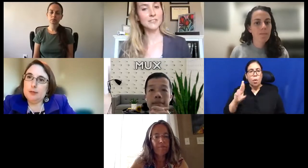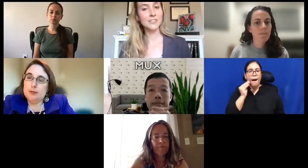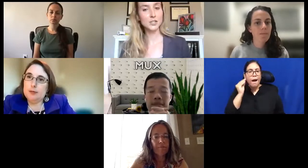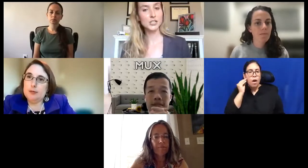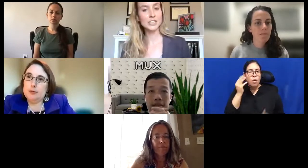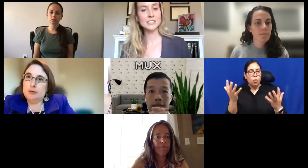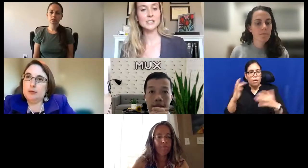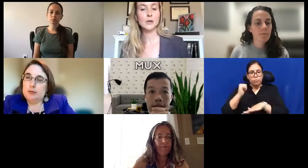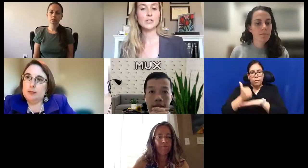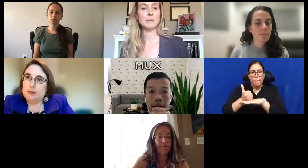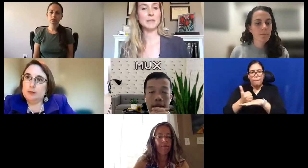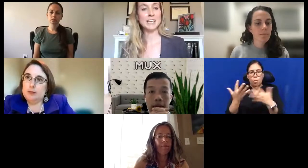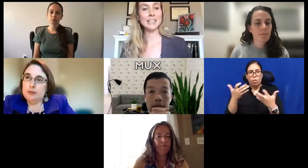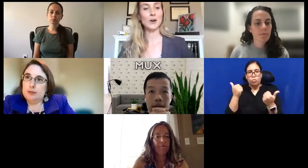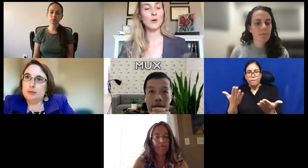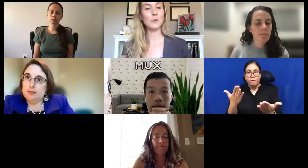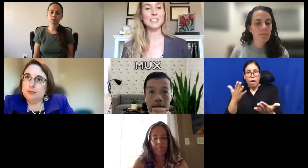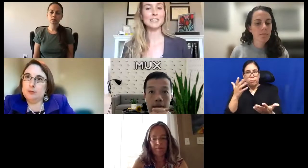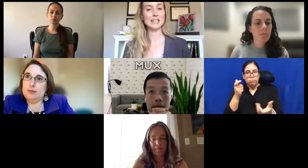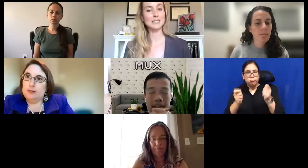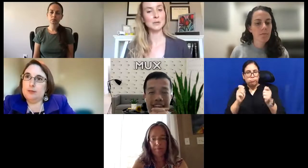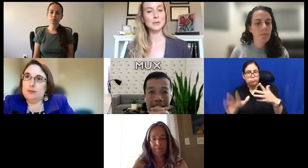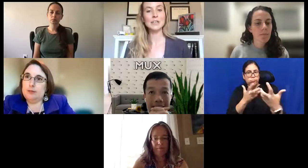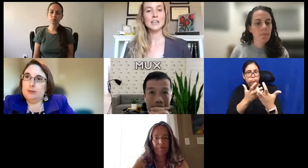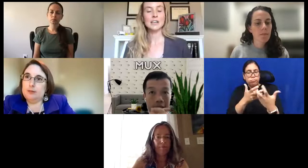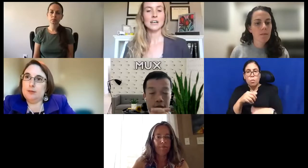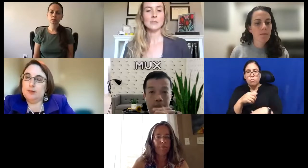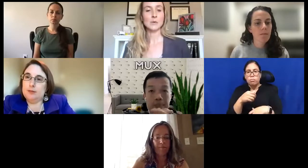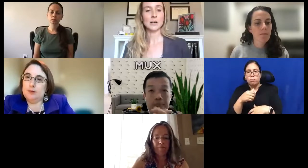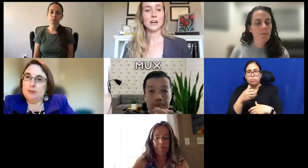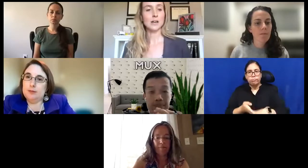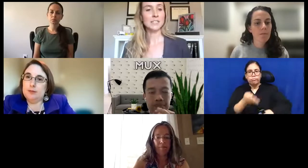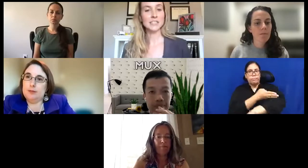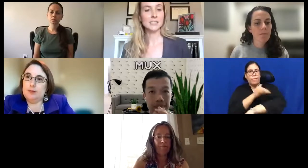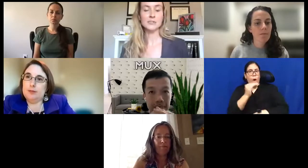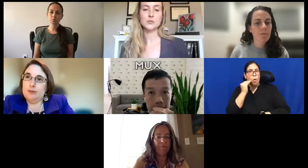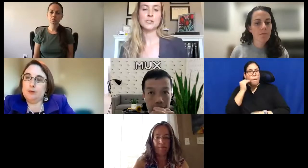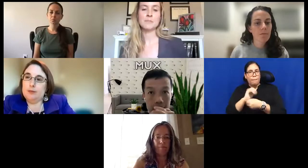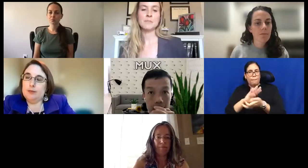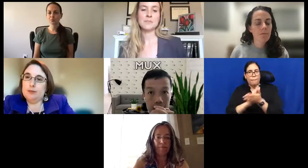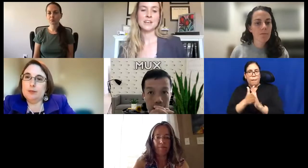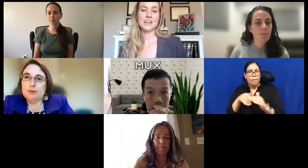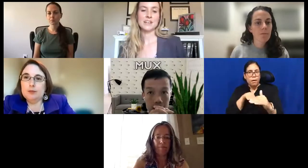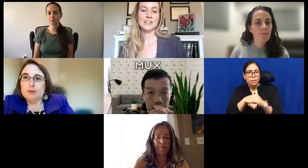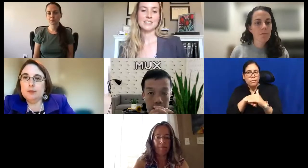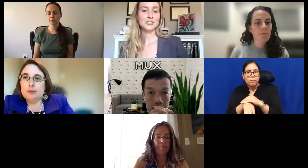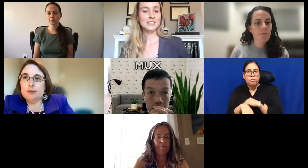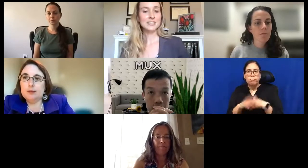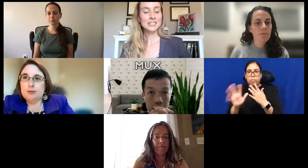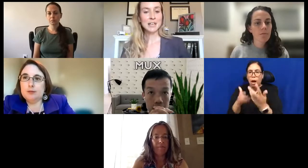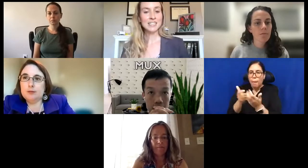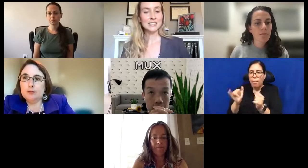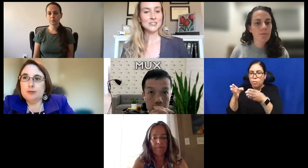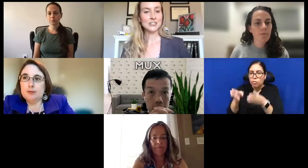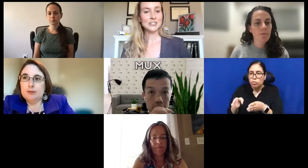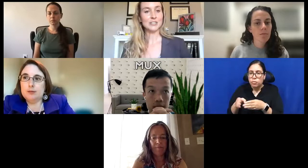provide modifications or to make the home accessible or accommodate the individual.